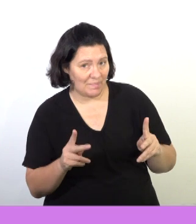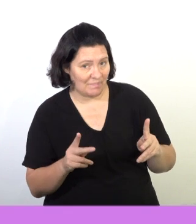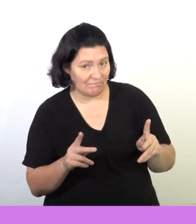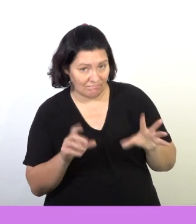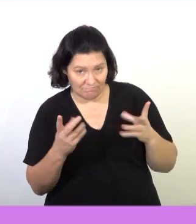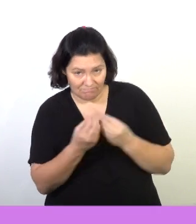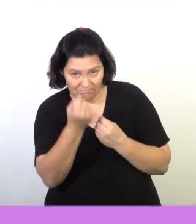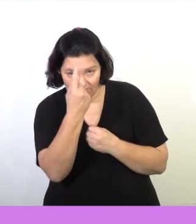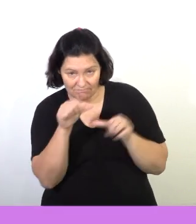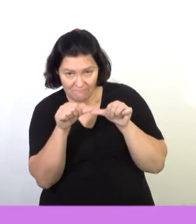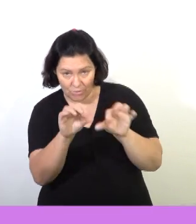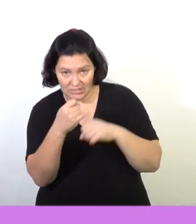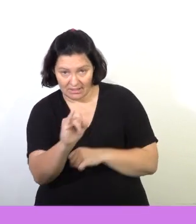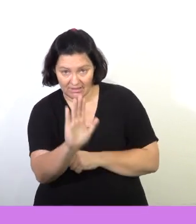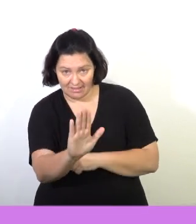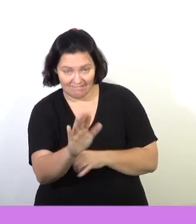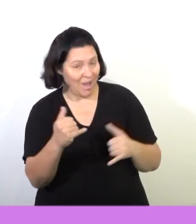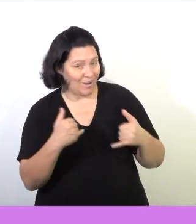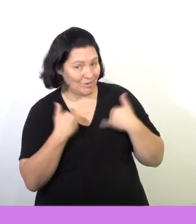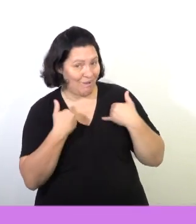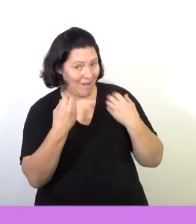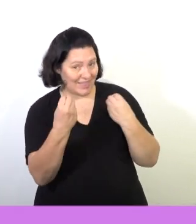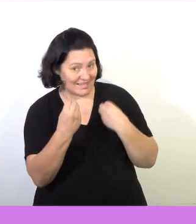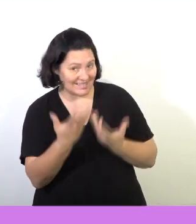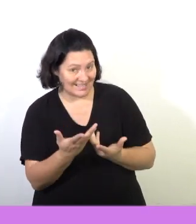All right, guys, I hope you are still with me and